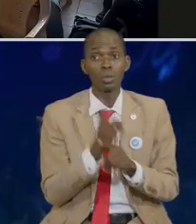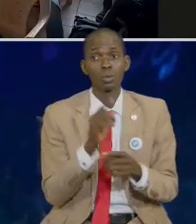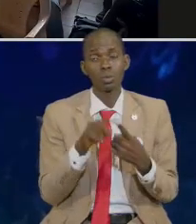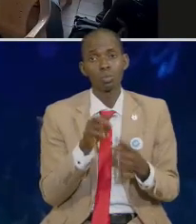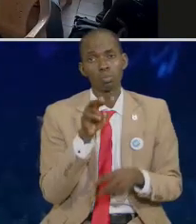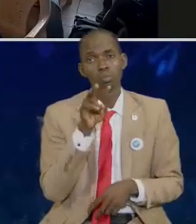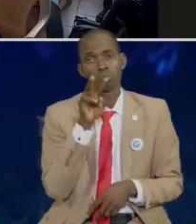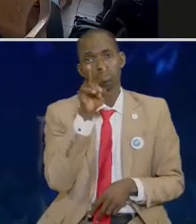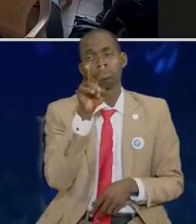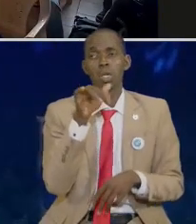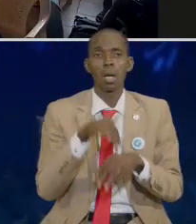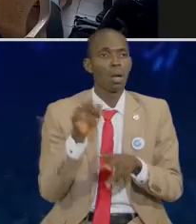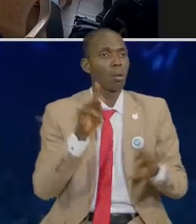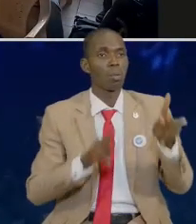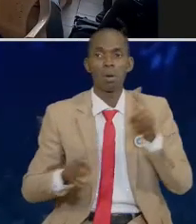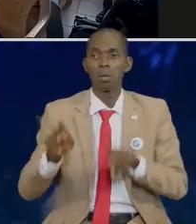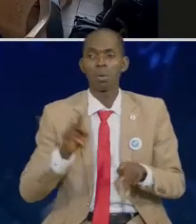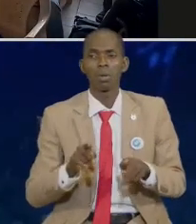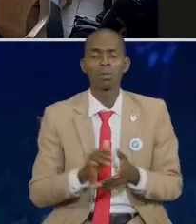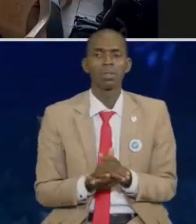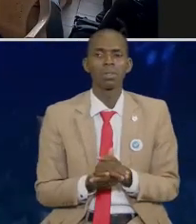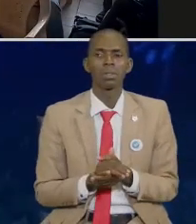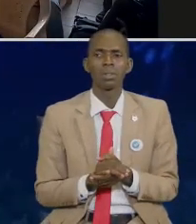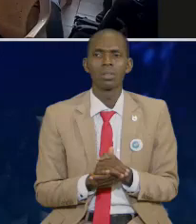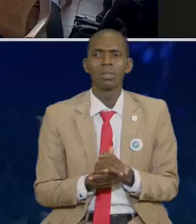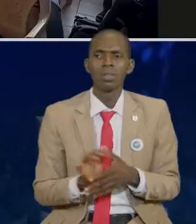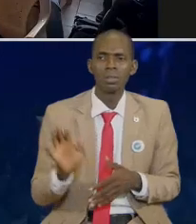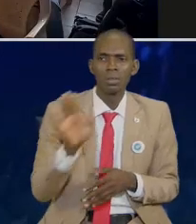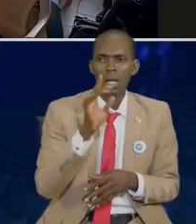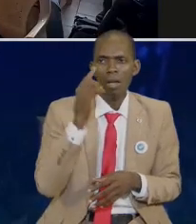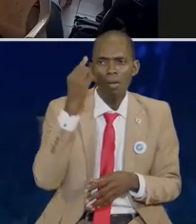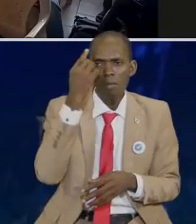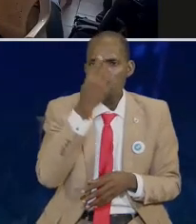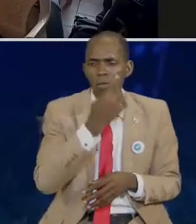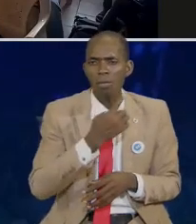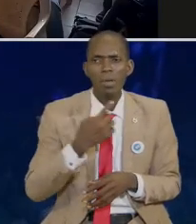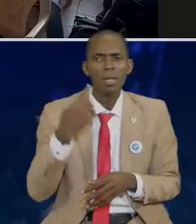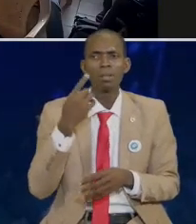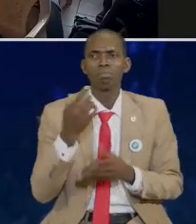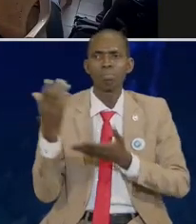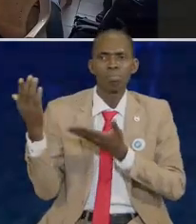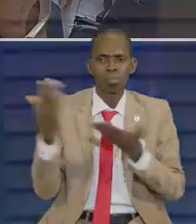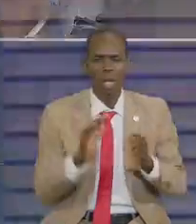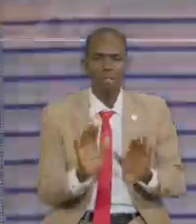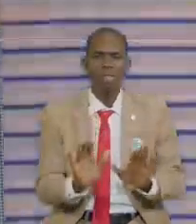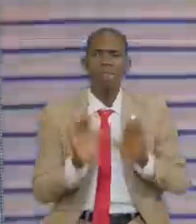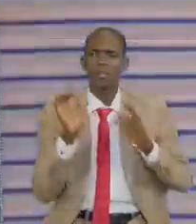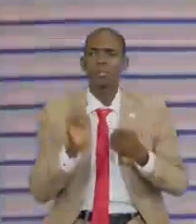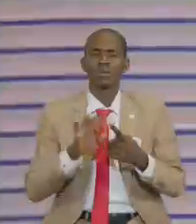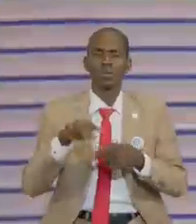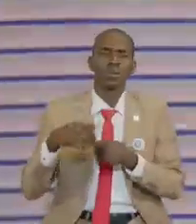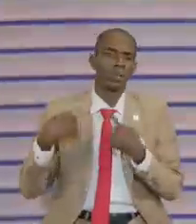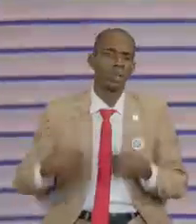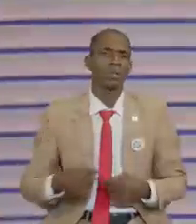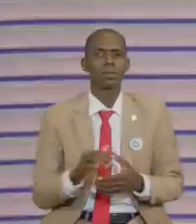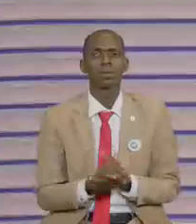people around, their face kind of sends fear into your heart.